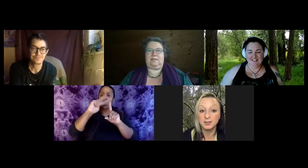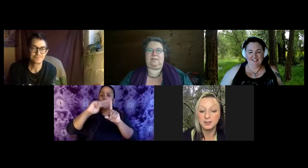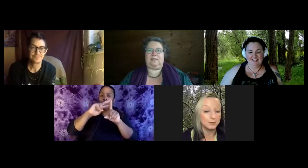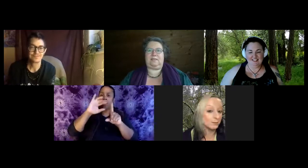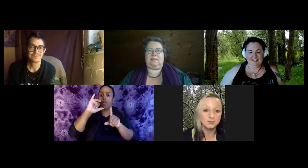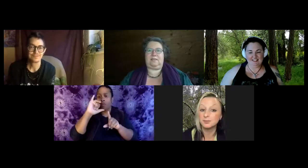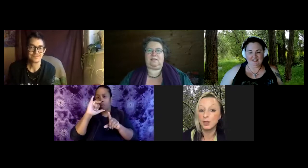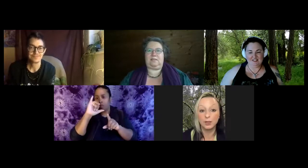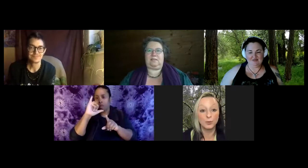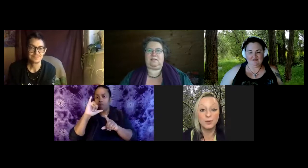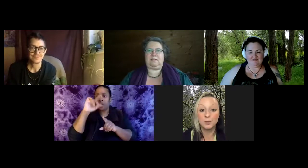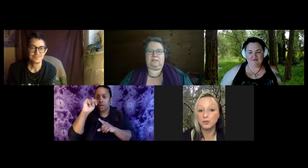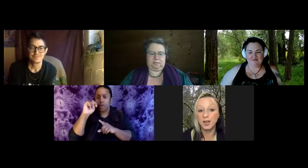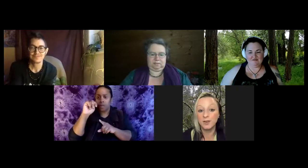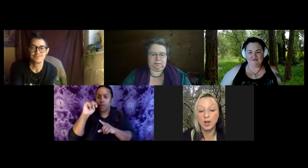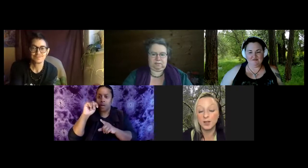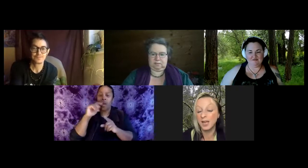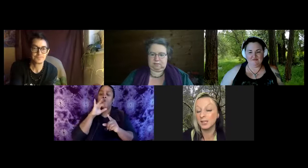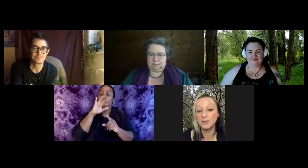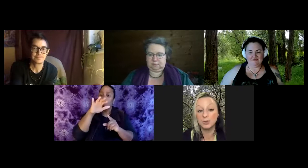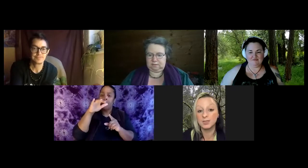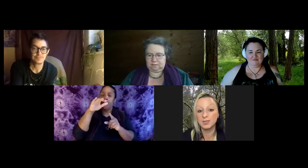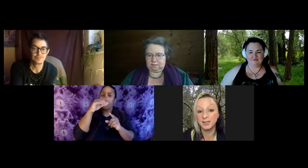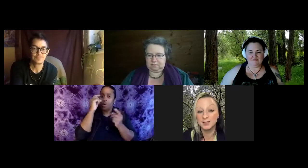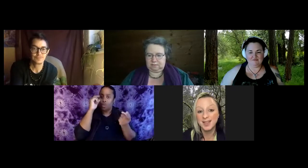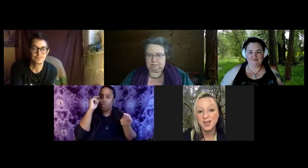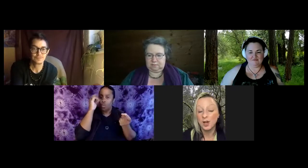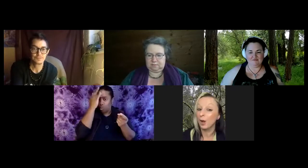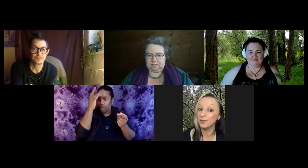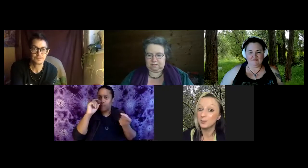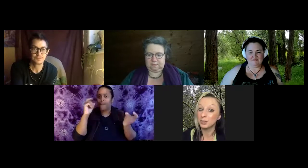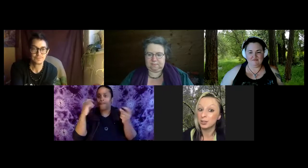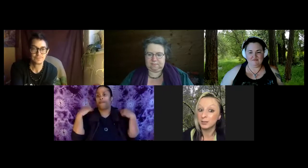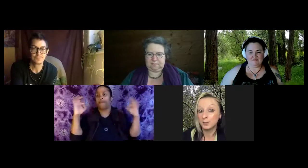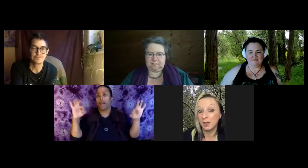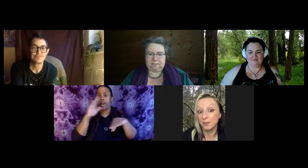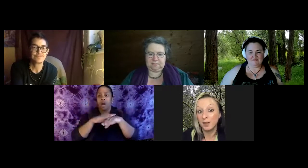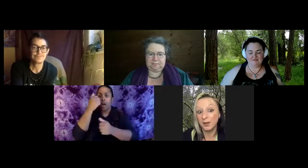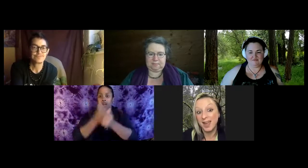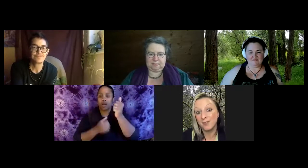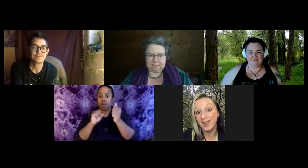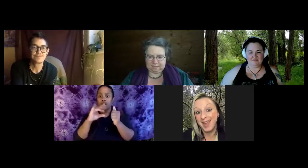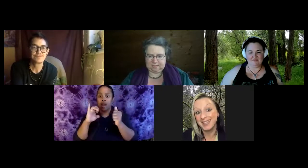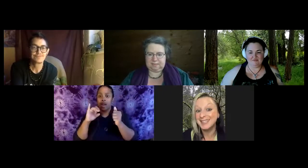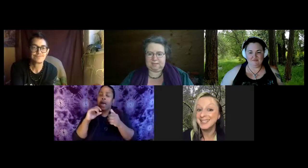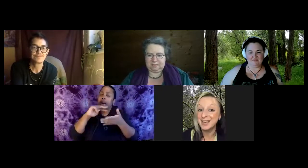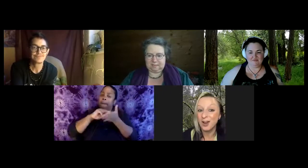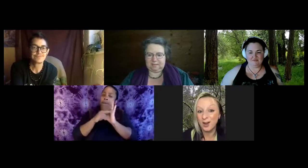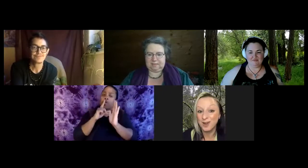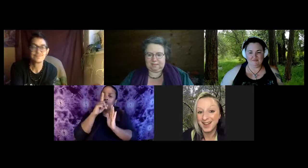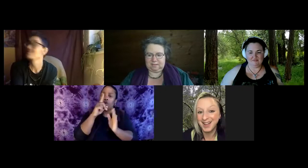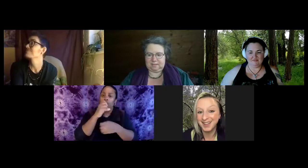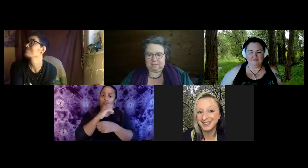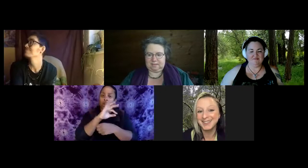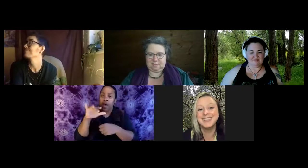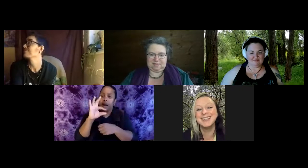And the River Witch Fairy on any of those sites. Always make sure you spell fairy